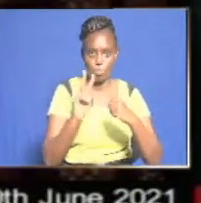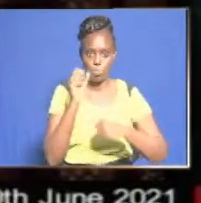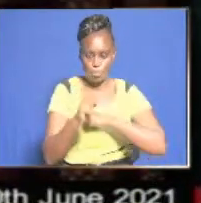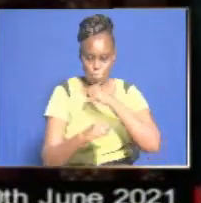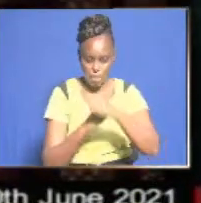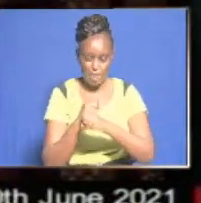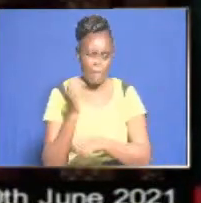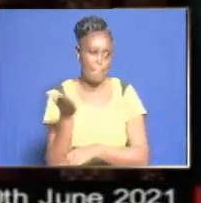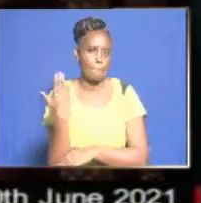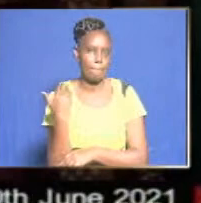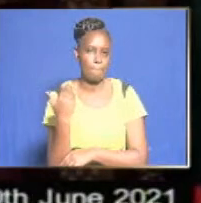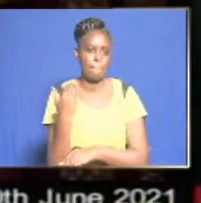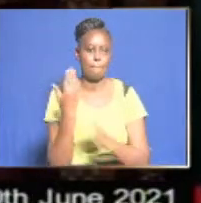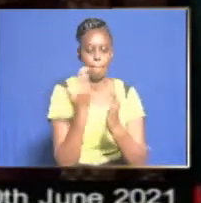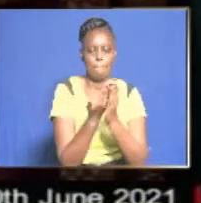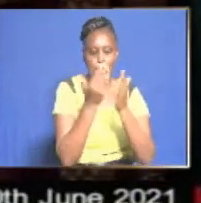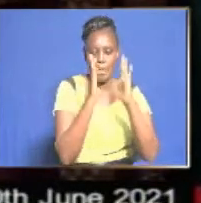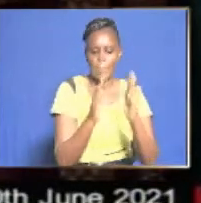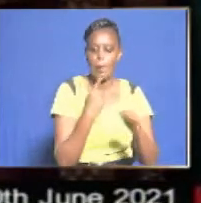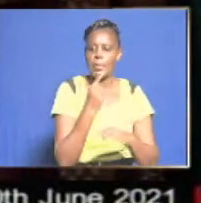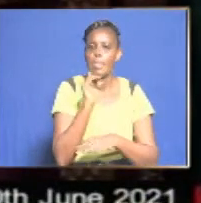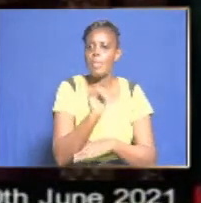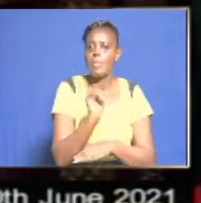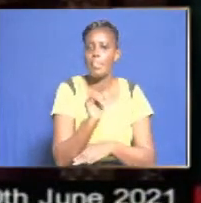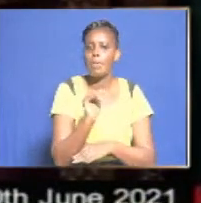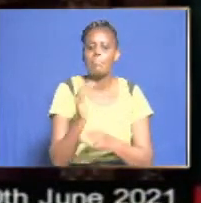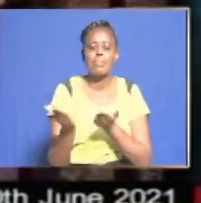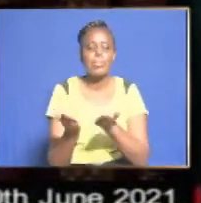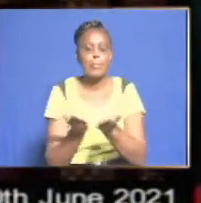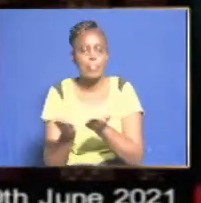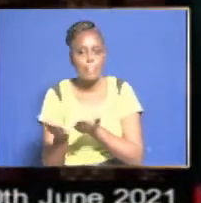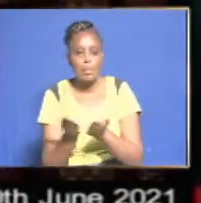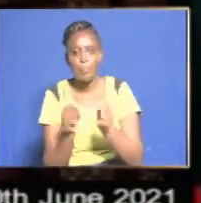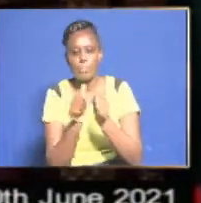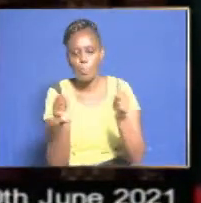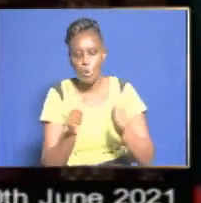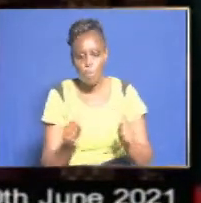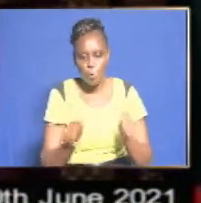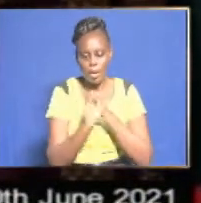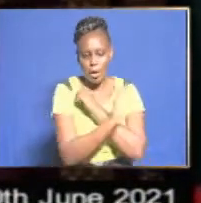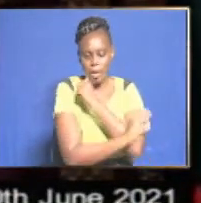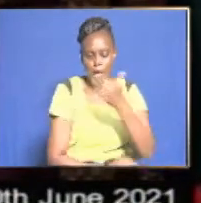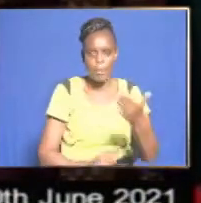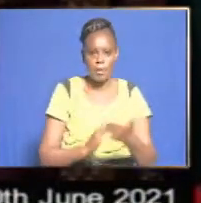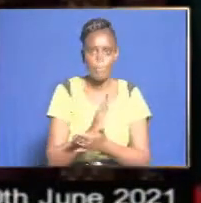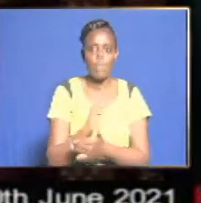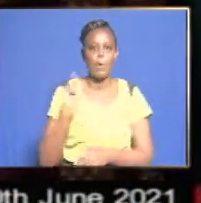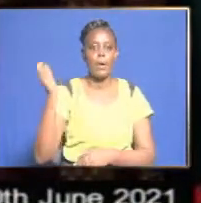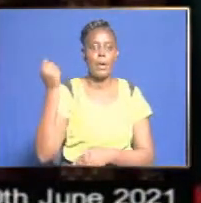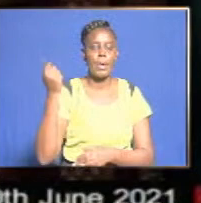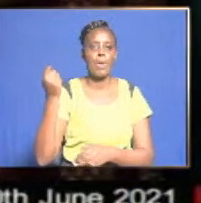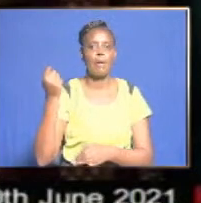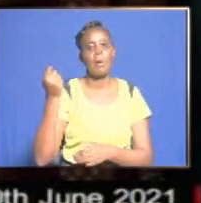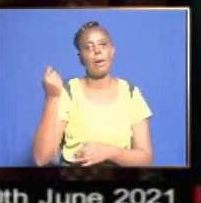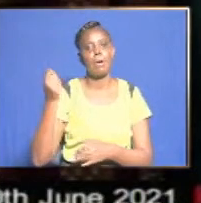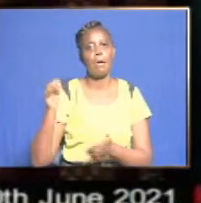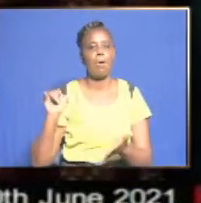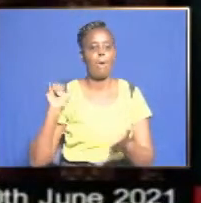1982. Honourable members, the petitioners claim to have diligently served the nation through the Kenya Air Force until the 1st